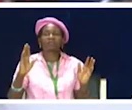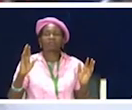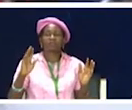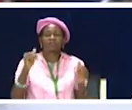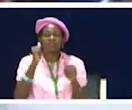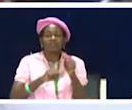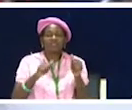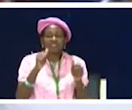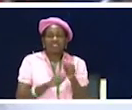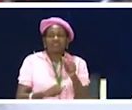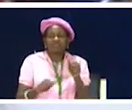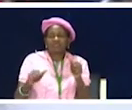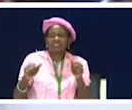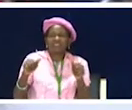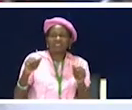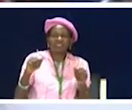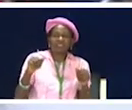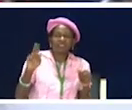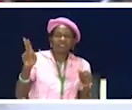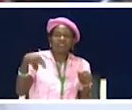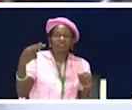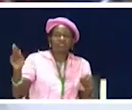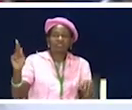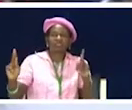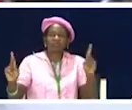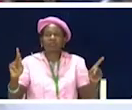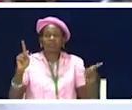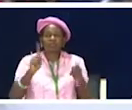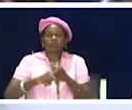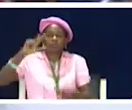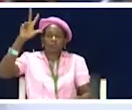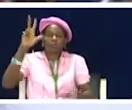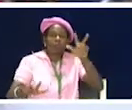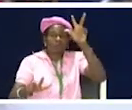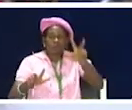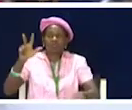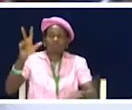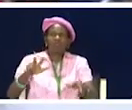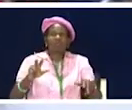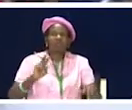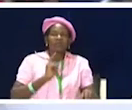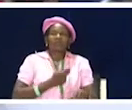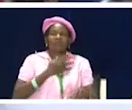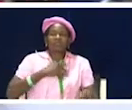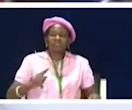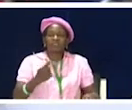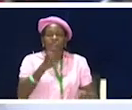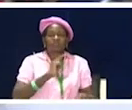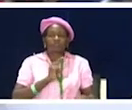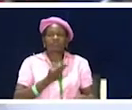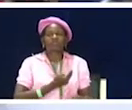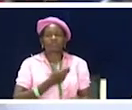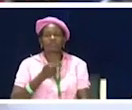every Dick and Harry to march over our heads.